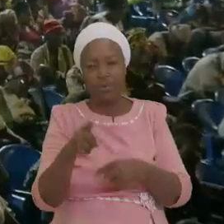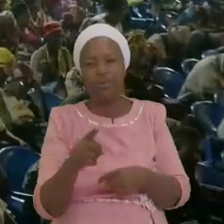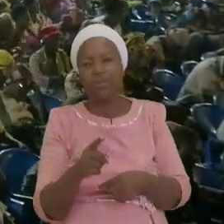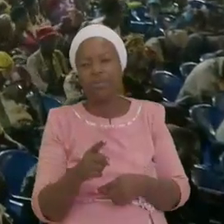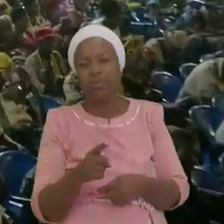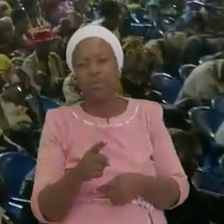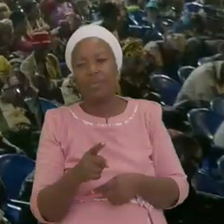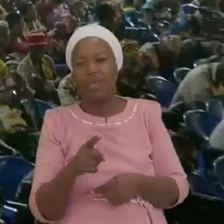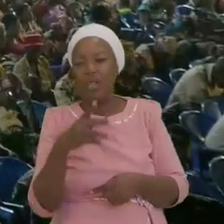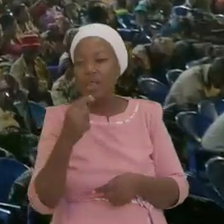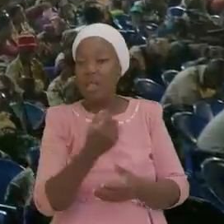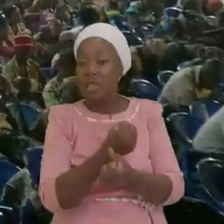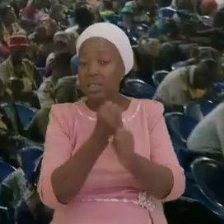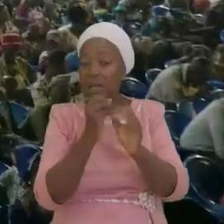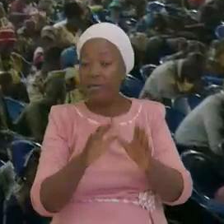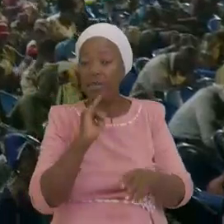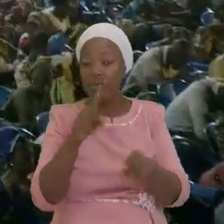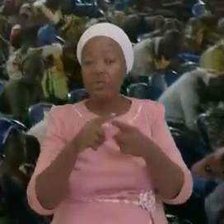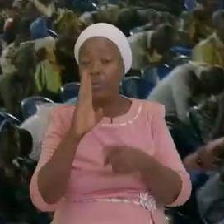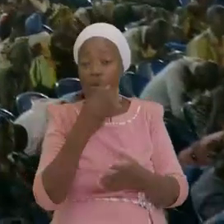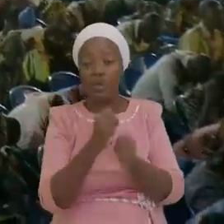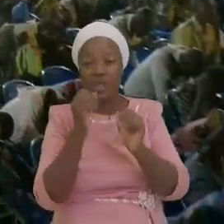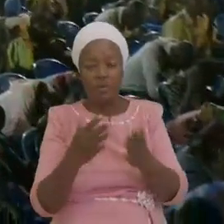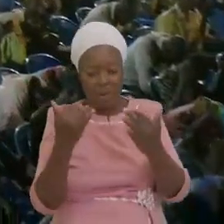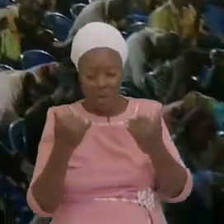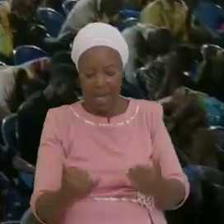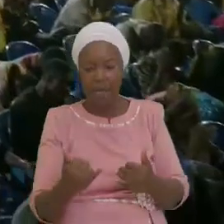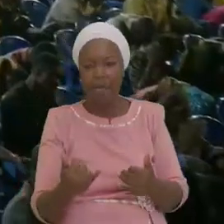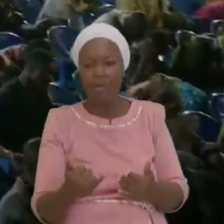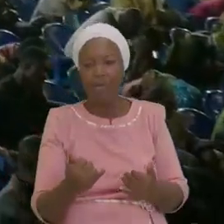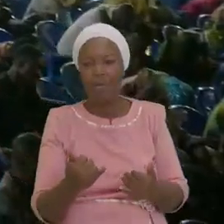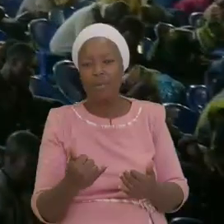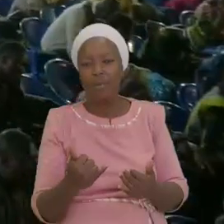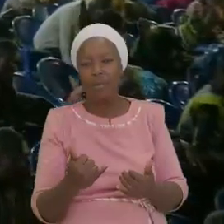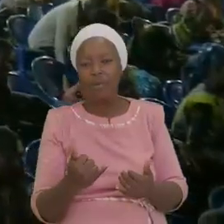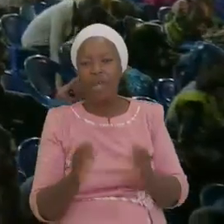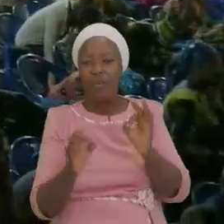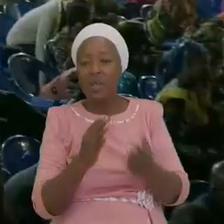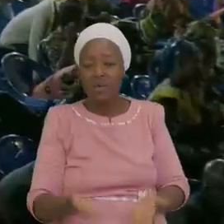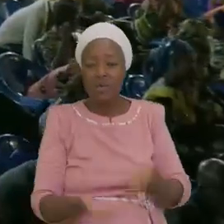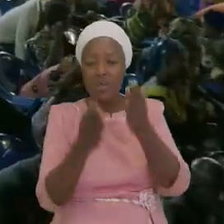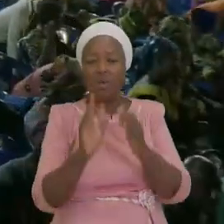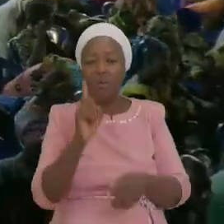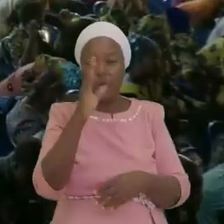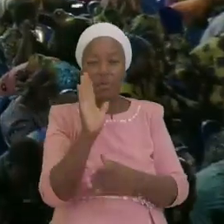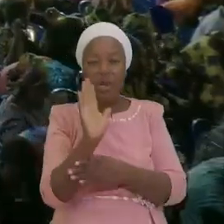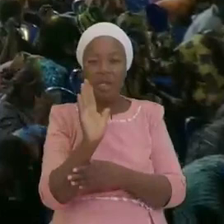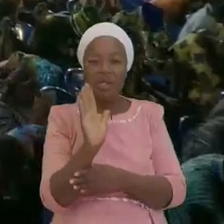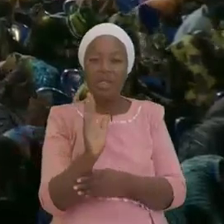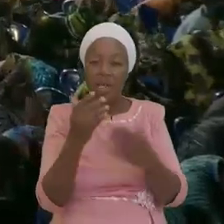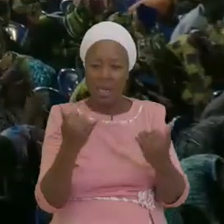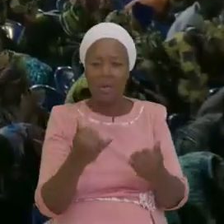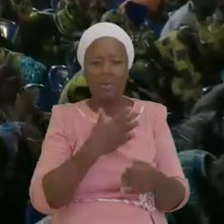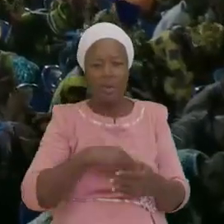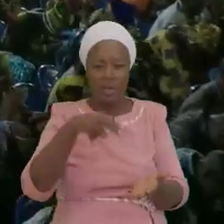The Savior is going to be your Savior right now. If you are raising up your hand, please stand up